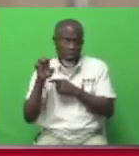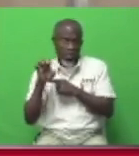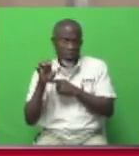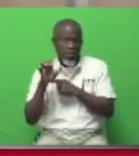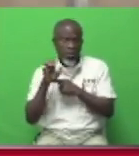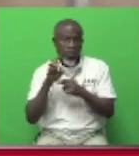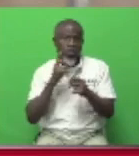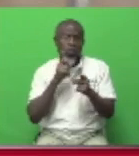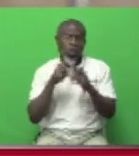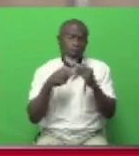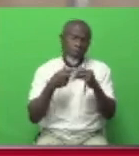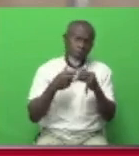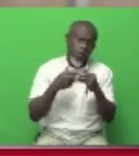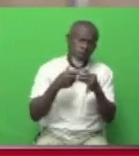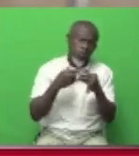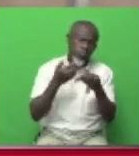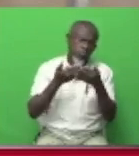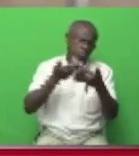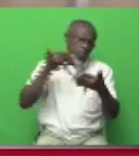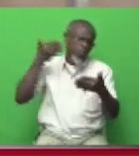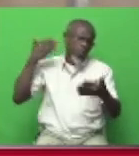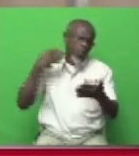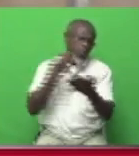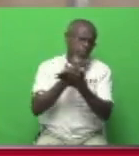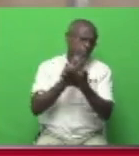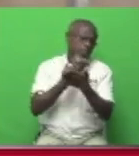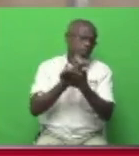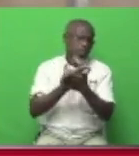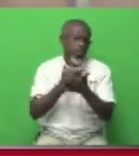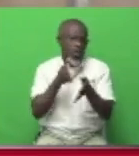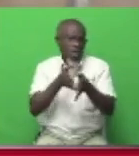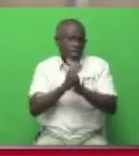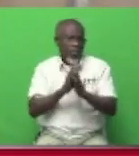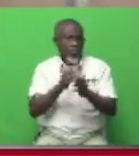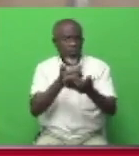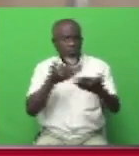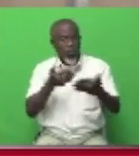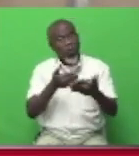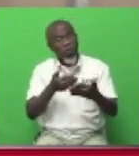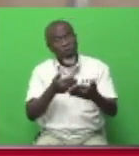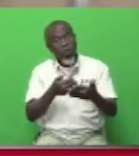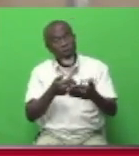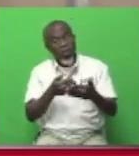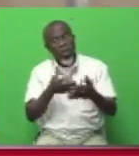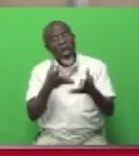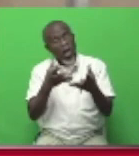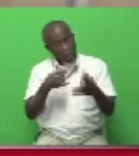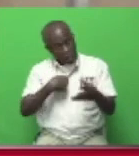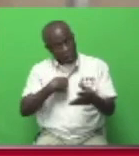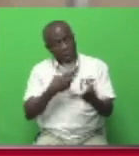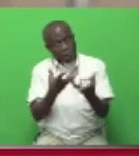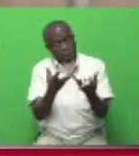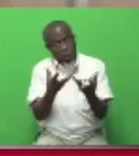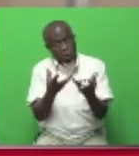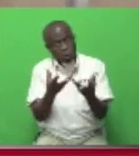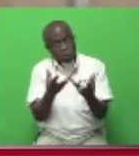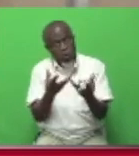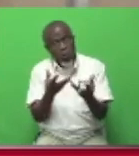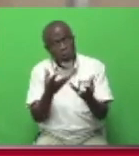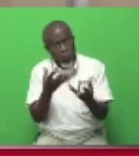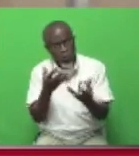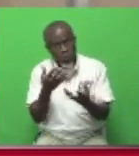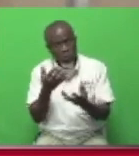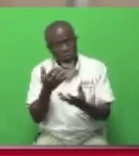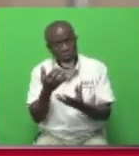about certain things in previous budget debates she would have asked for. I, in particular, I know Senator